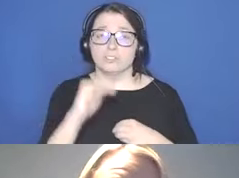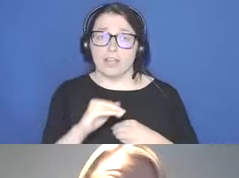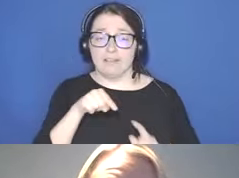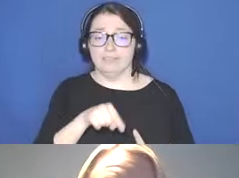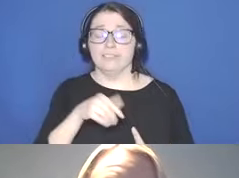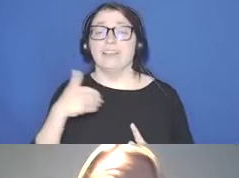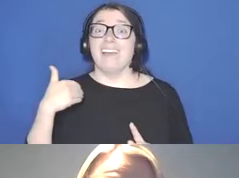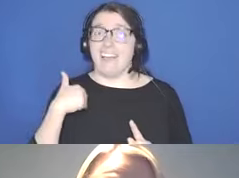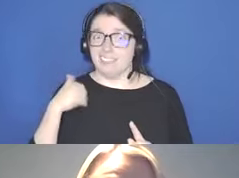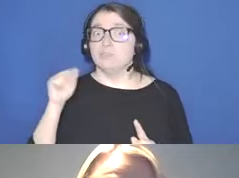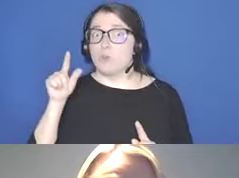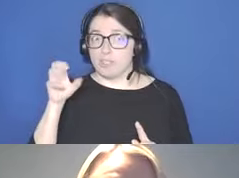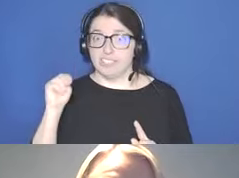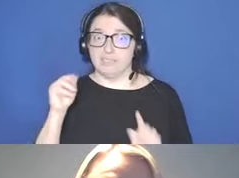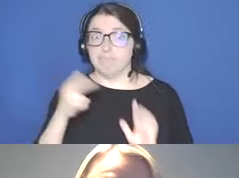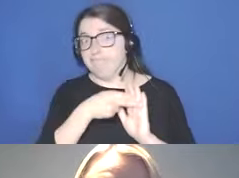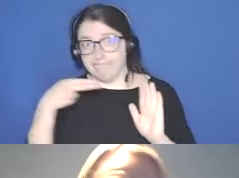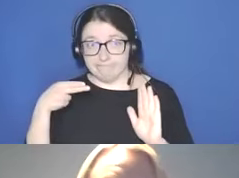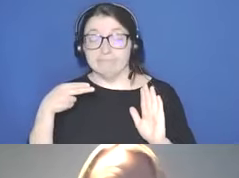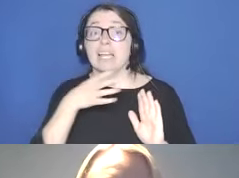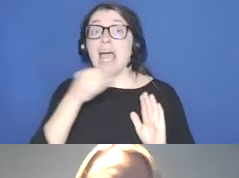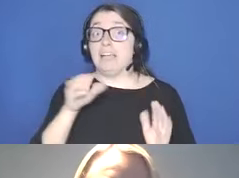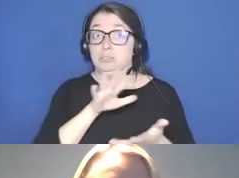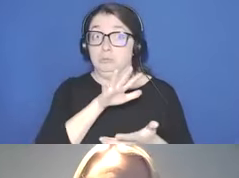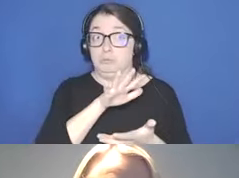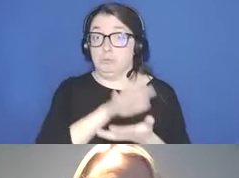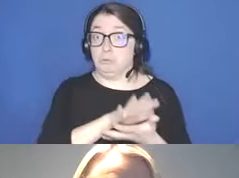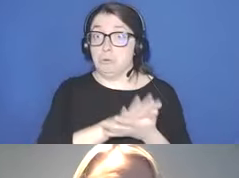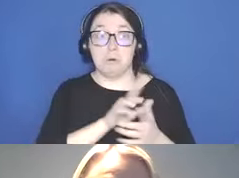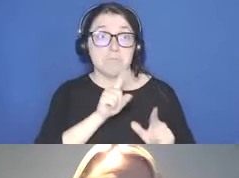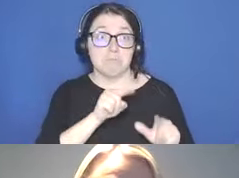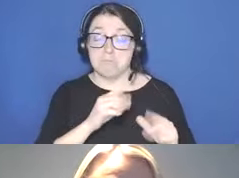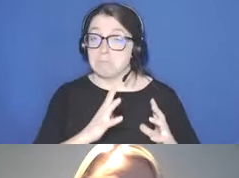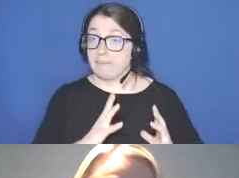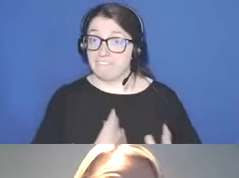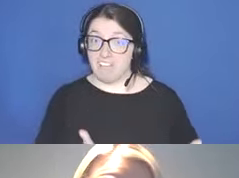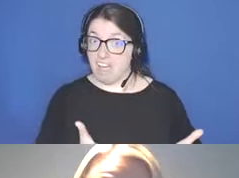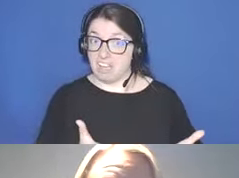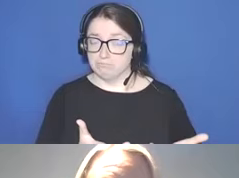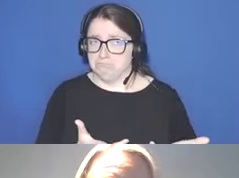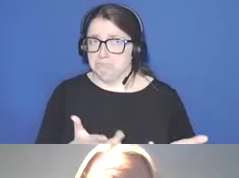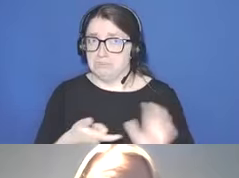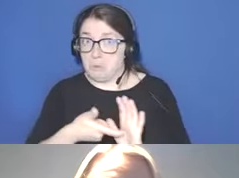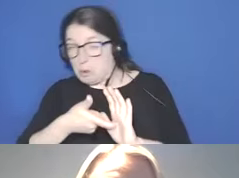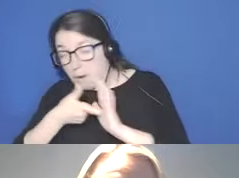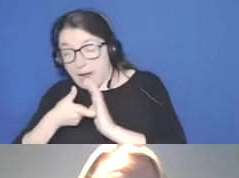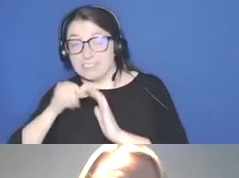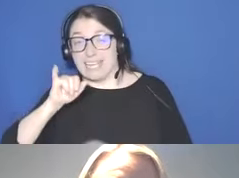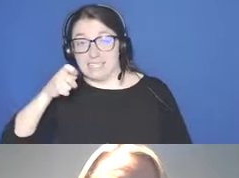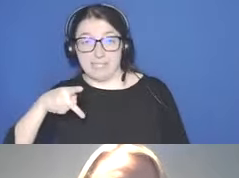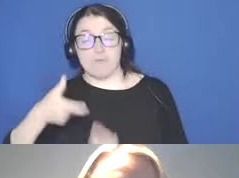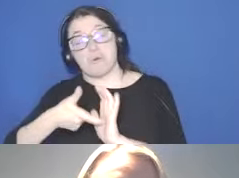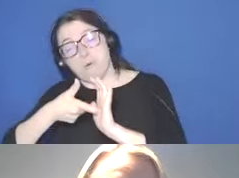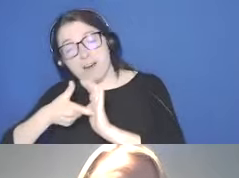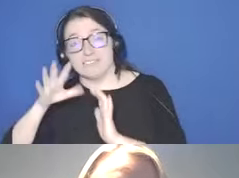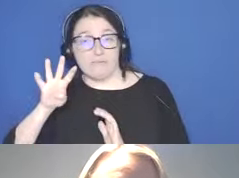doing quite well in school, they don't have to have an IEP or even a 504 plan if they're really doing well.